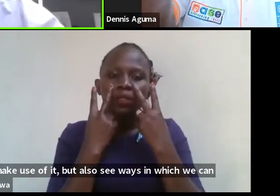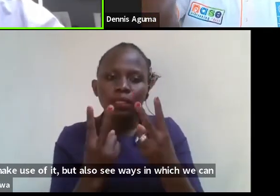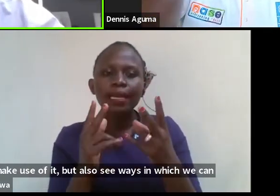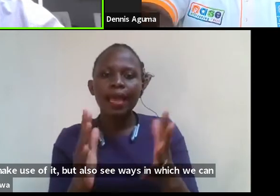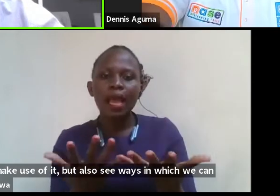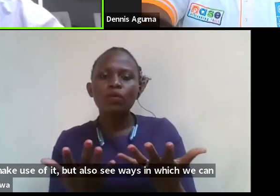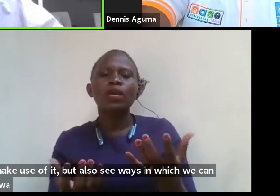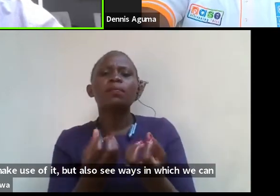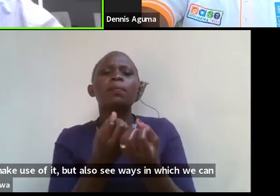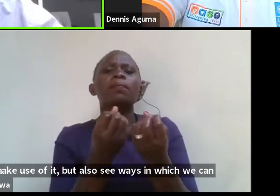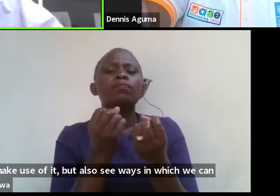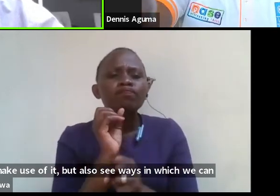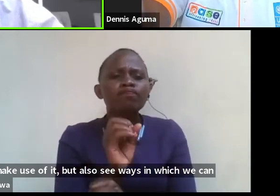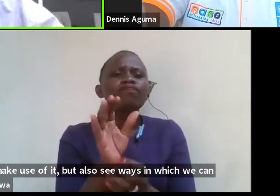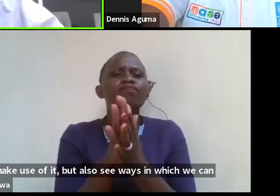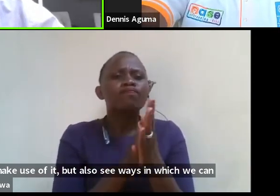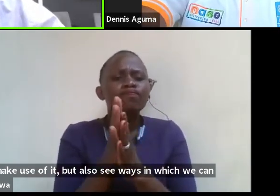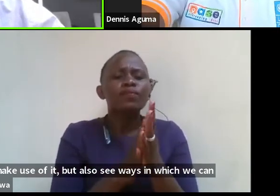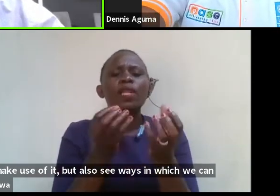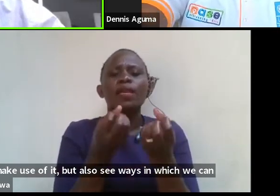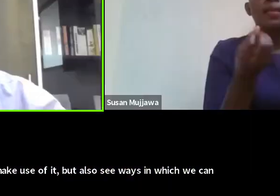people to see it as an opportunity.